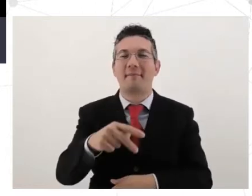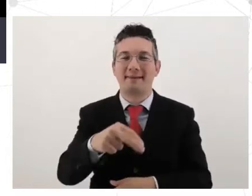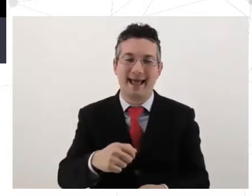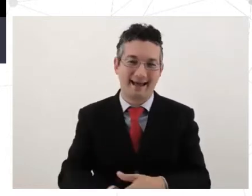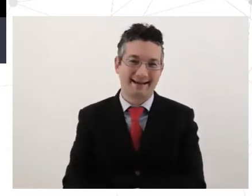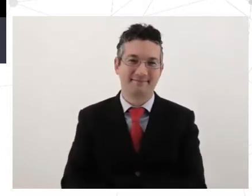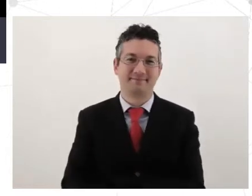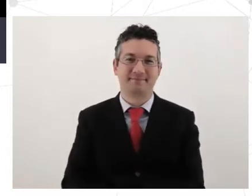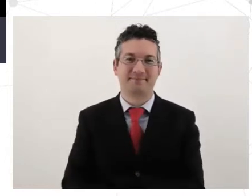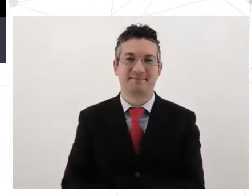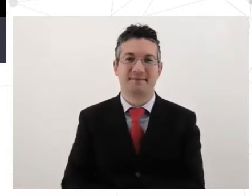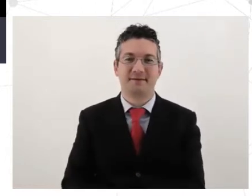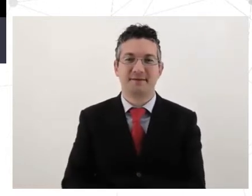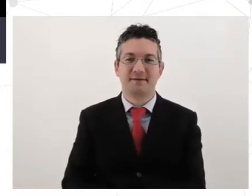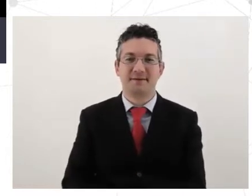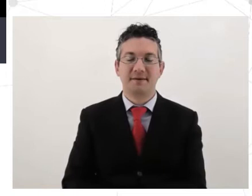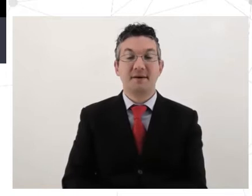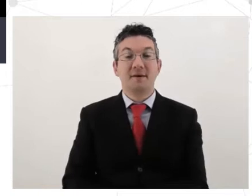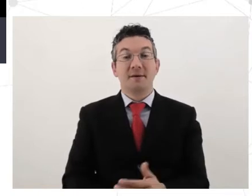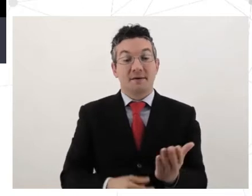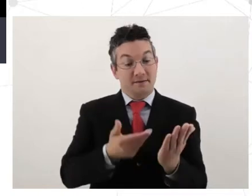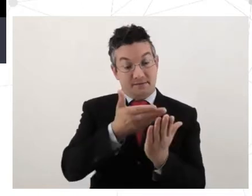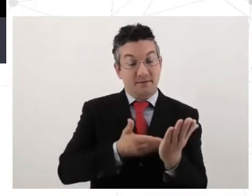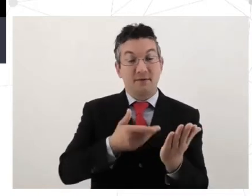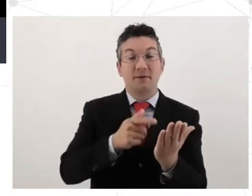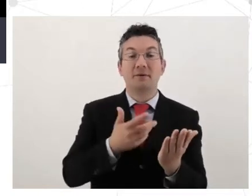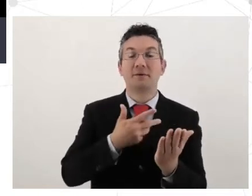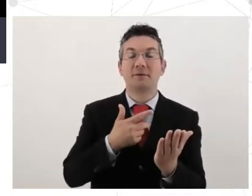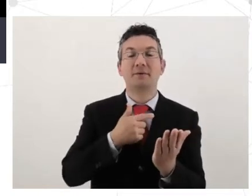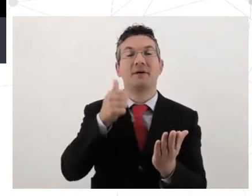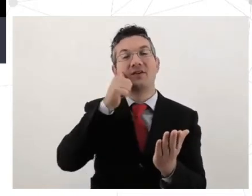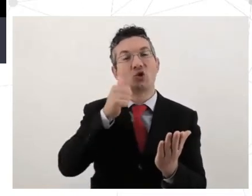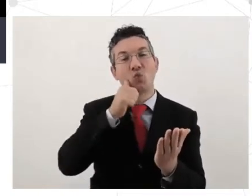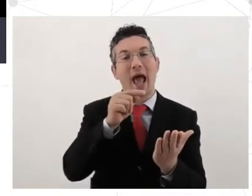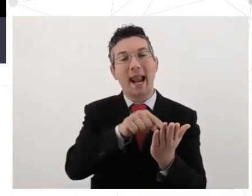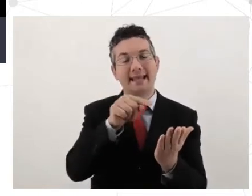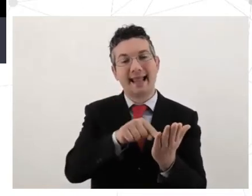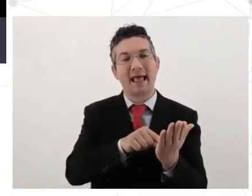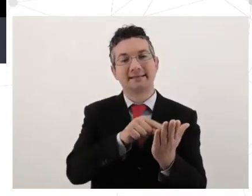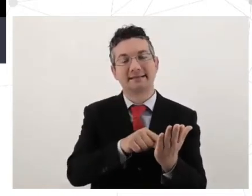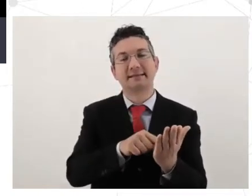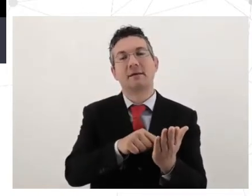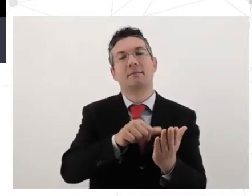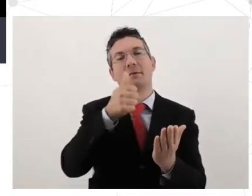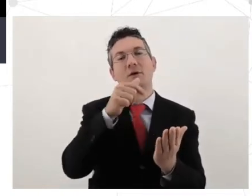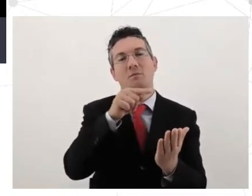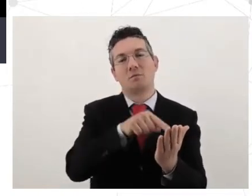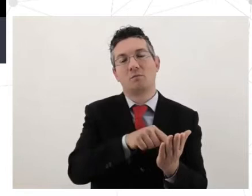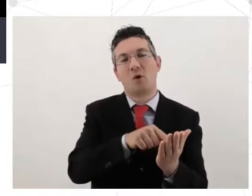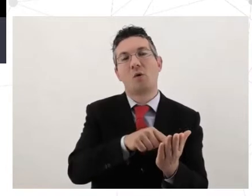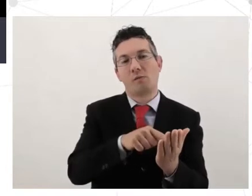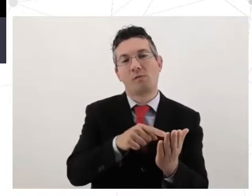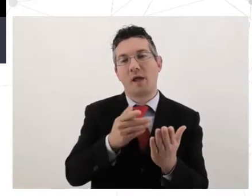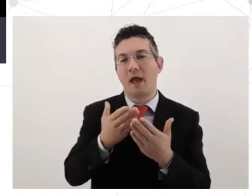narration is just what they need. So I call it just walking and talking. So I say, you know what, we're going to put this on,